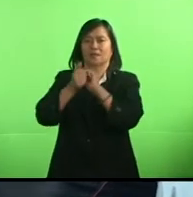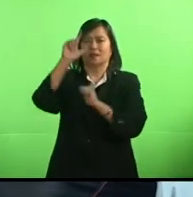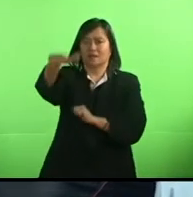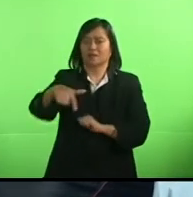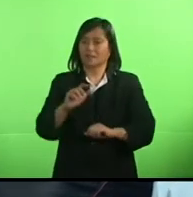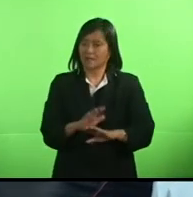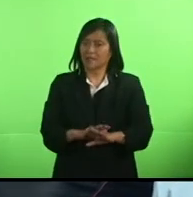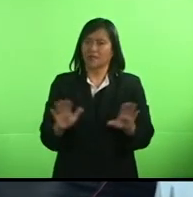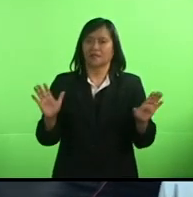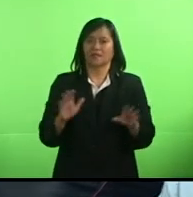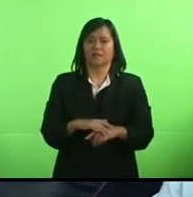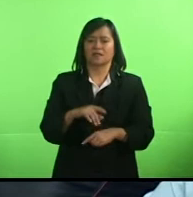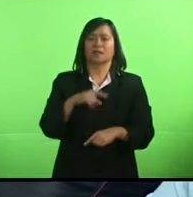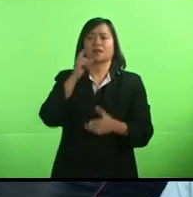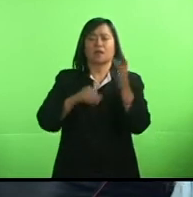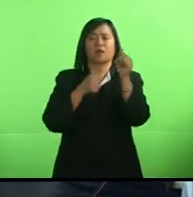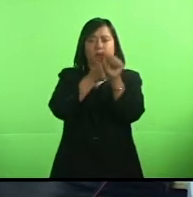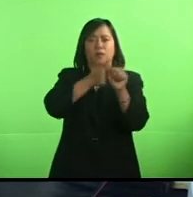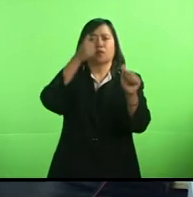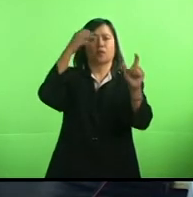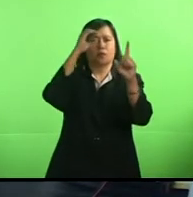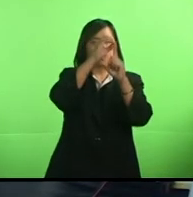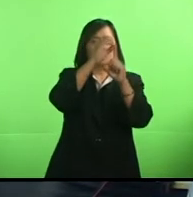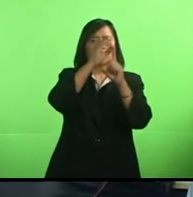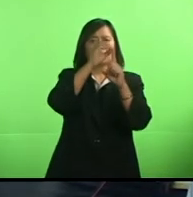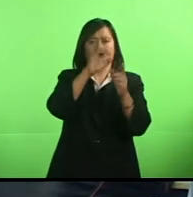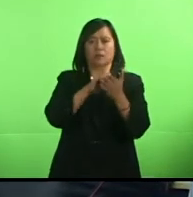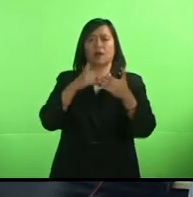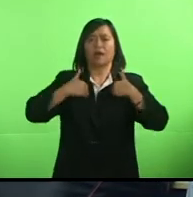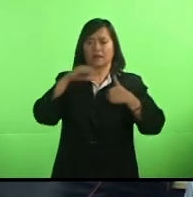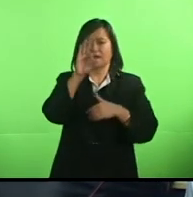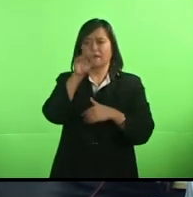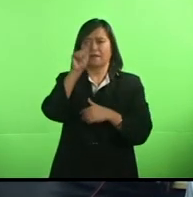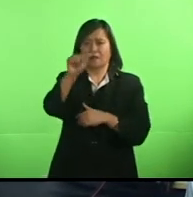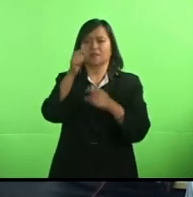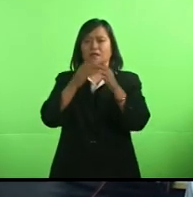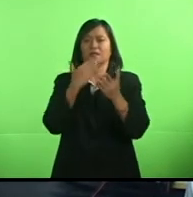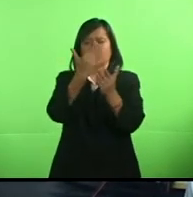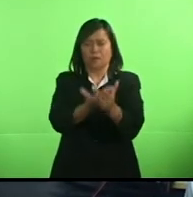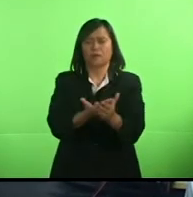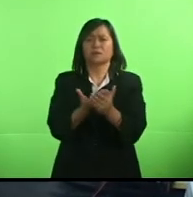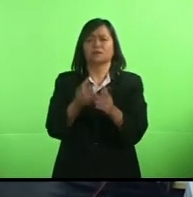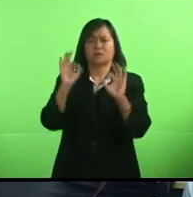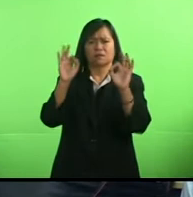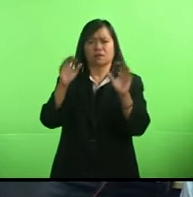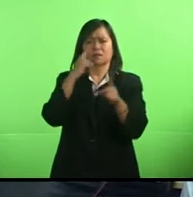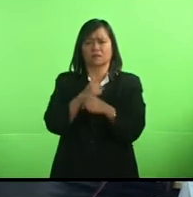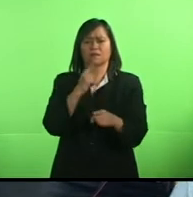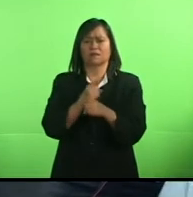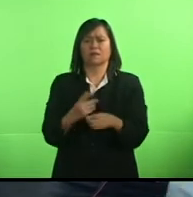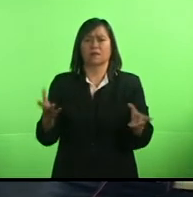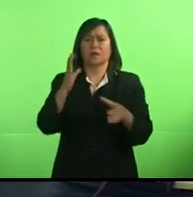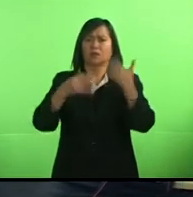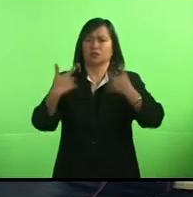all things. It's based on facts, go and take it. But if you feel or you have already done your